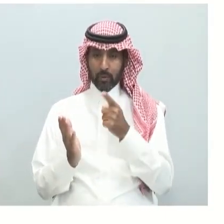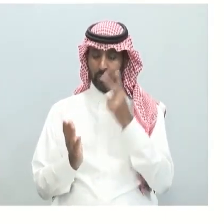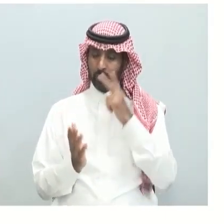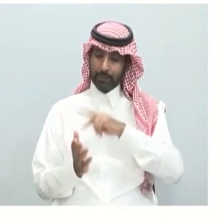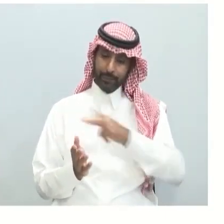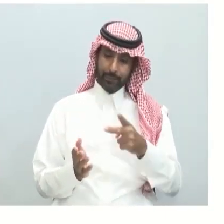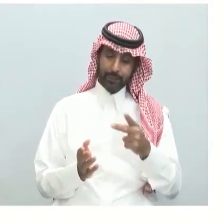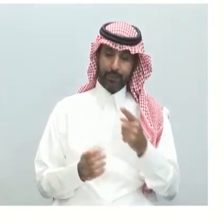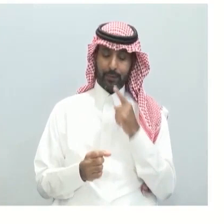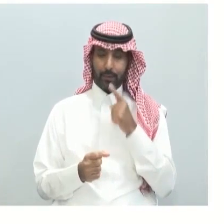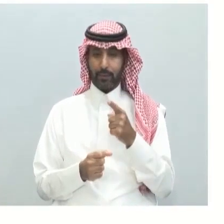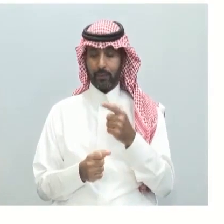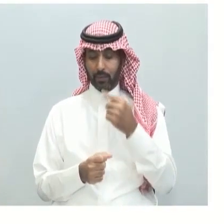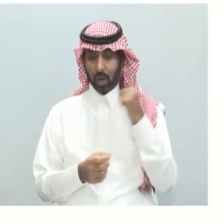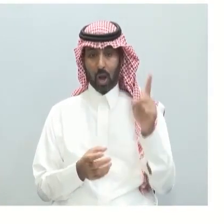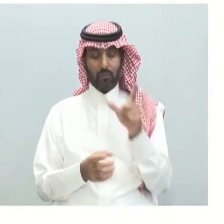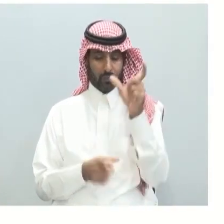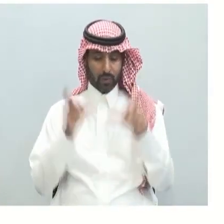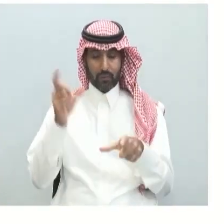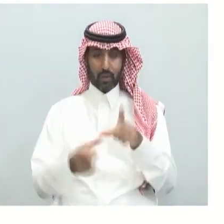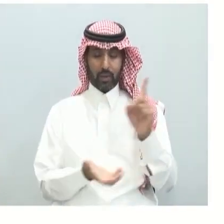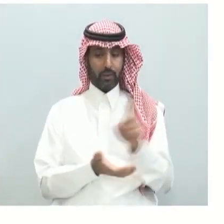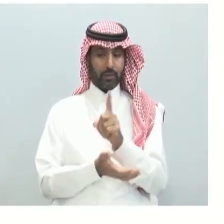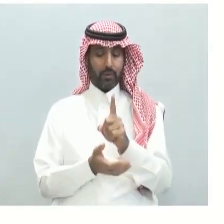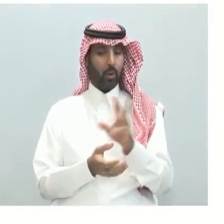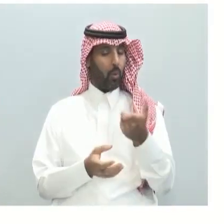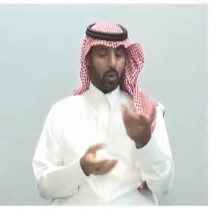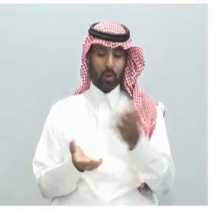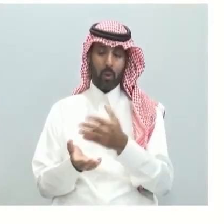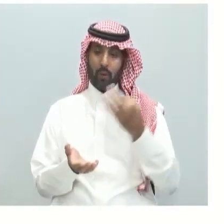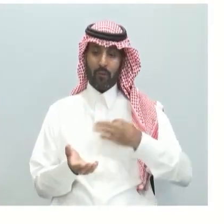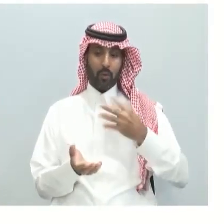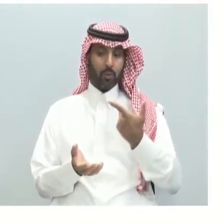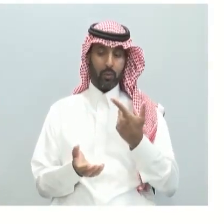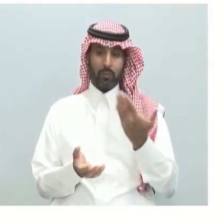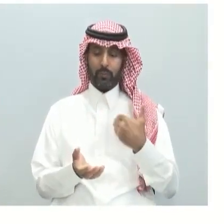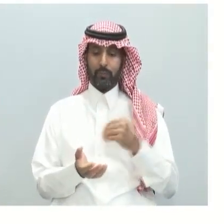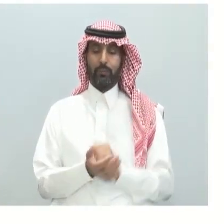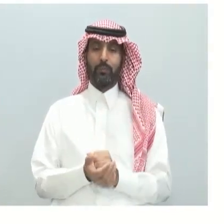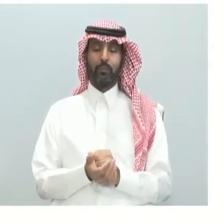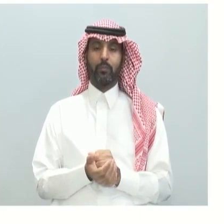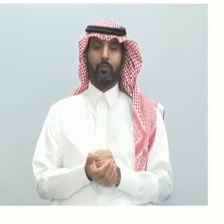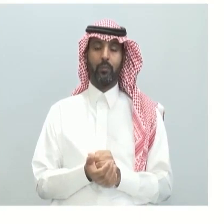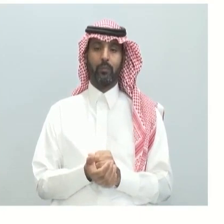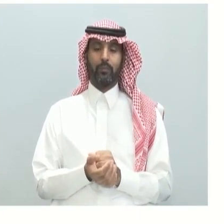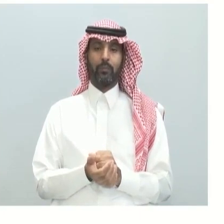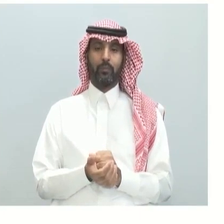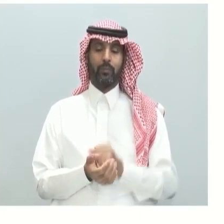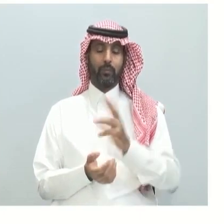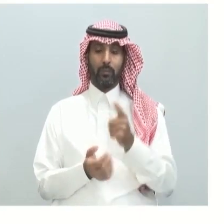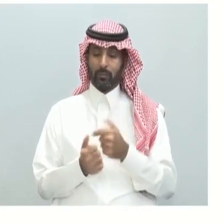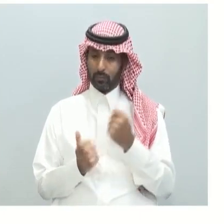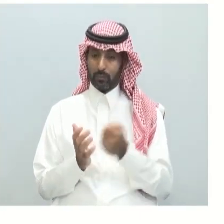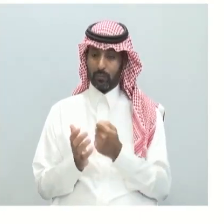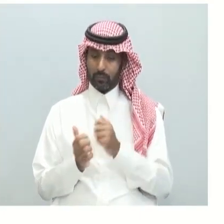that practice? What were the benefits? Were they any disadvantages? Again, what did the writer's family